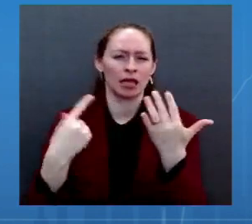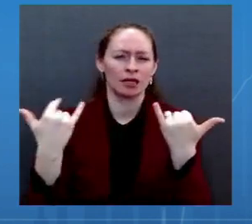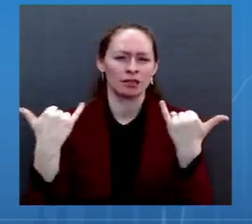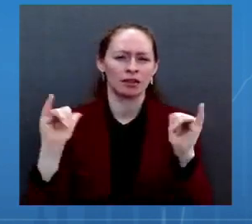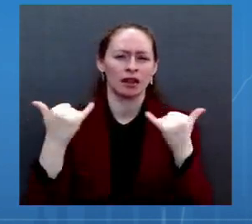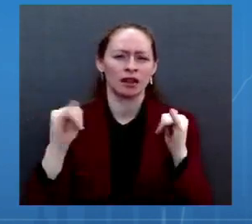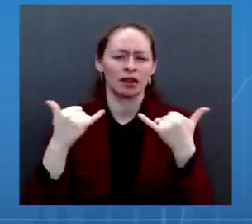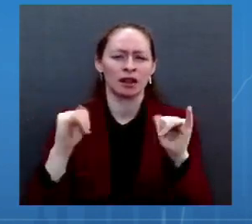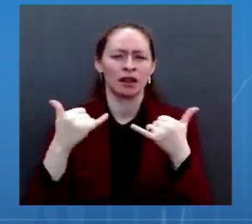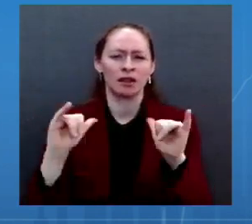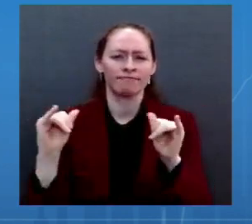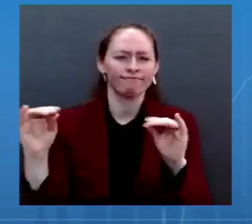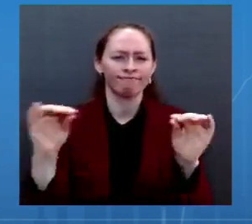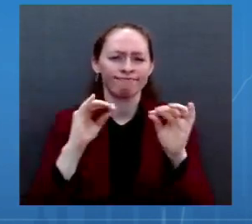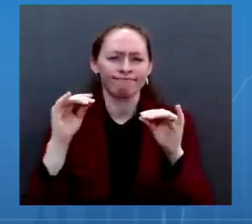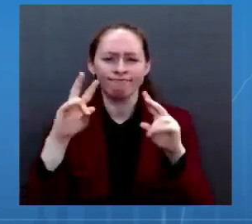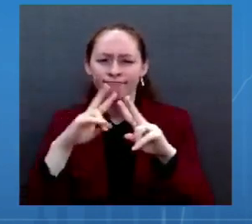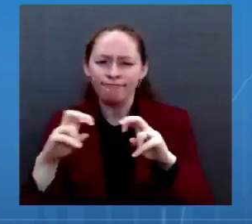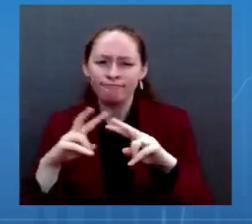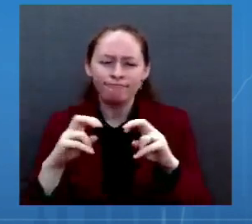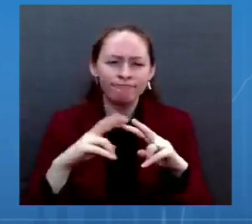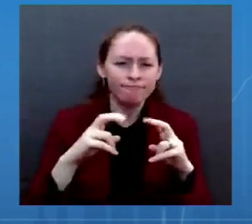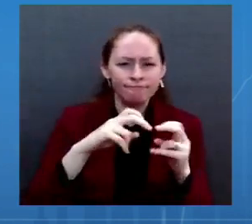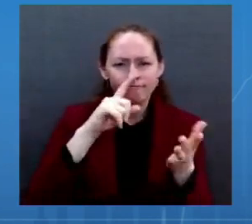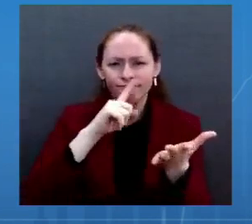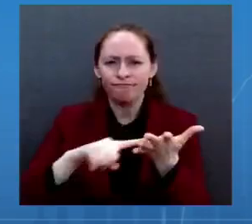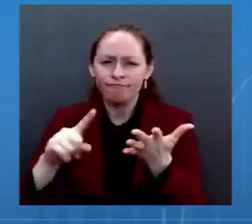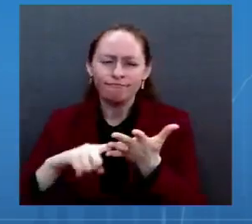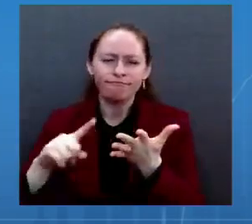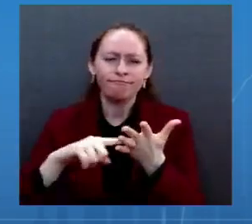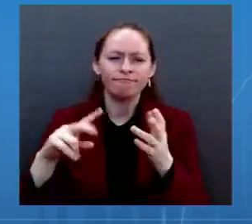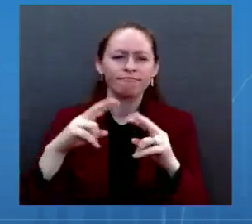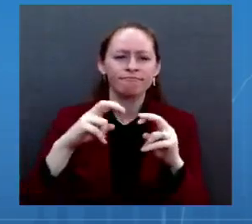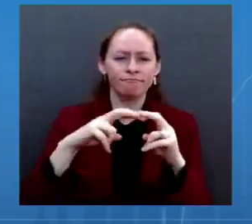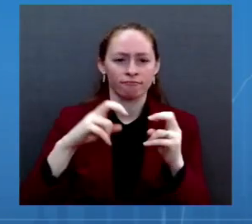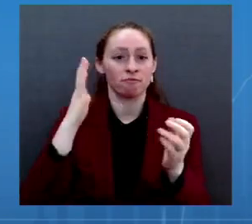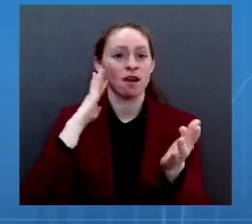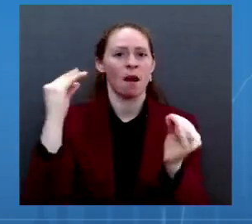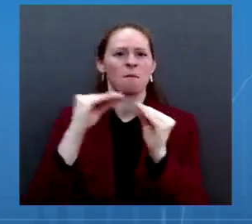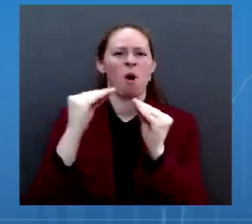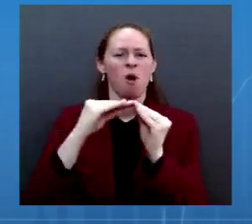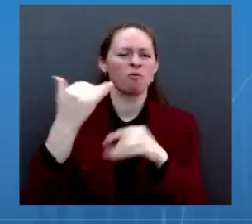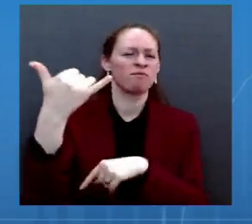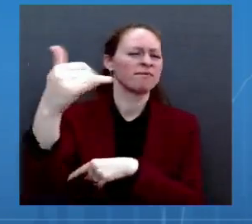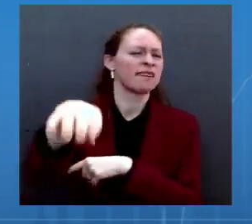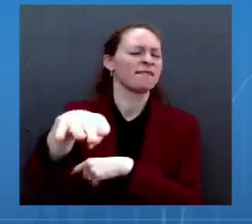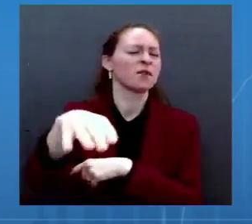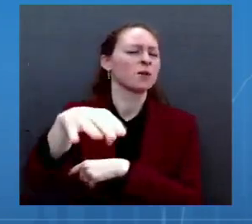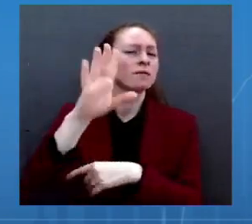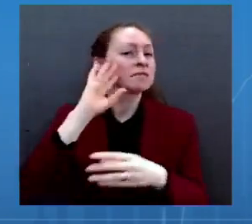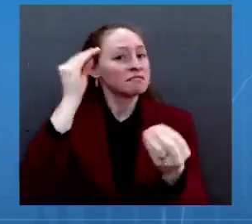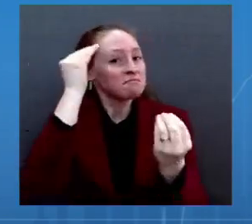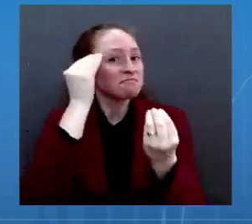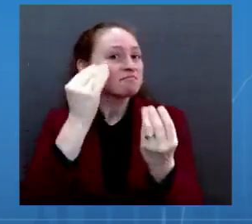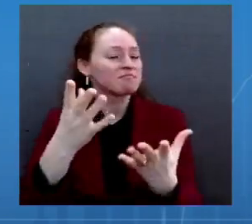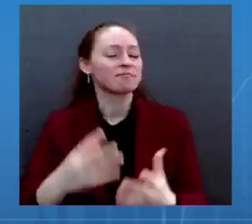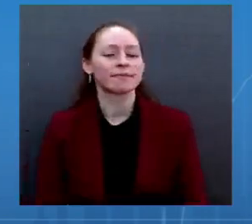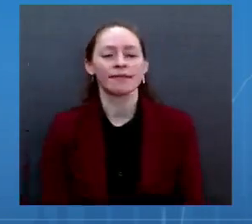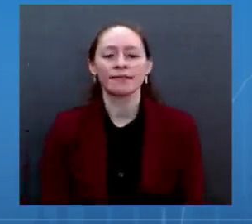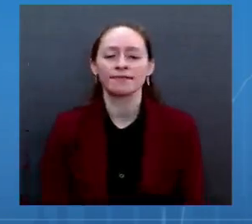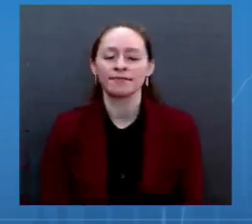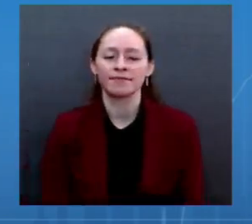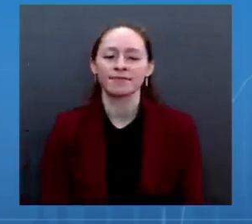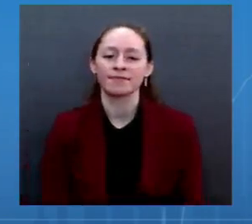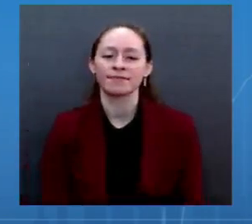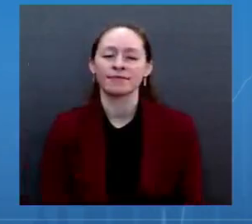discussion that will take place this afternoon. Current data demonstrate that receiving a booster dose is critical to